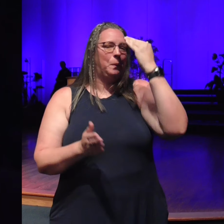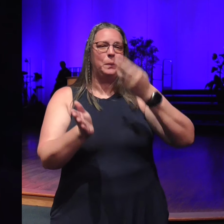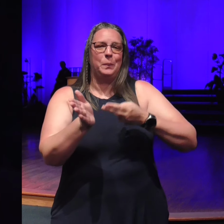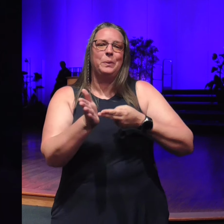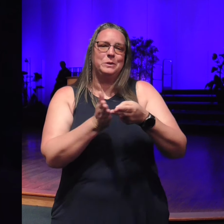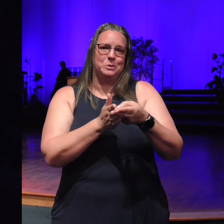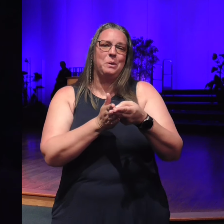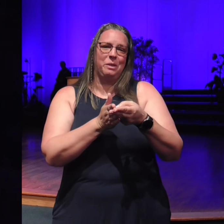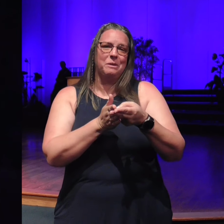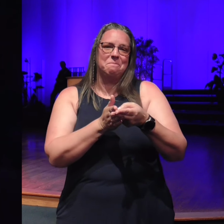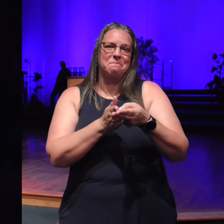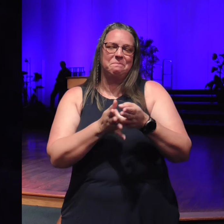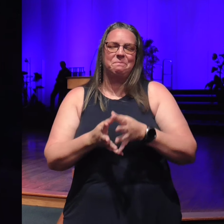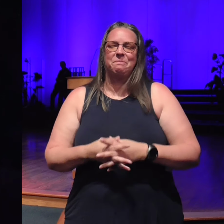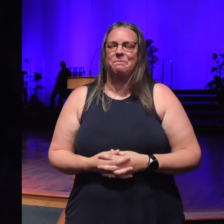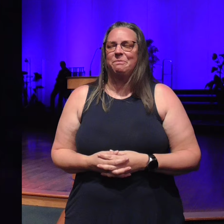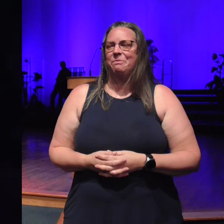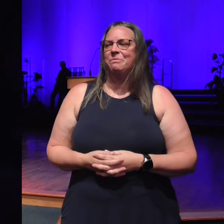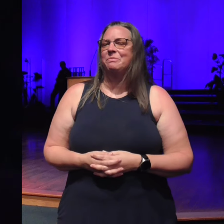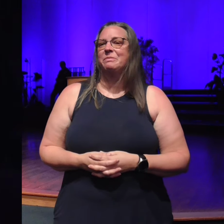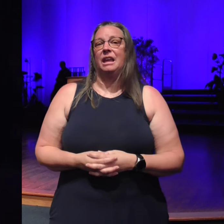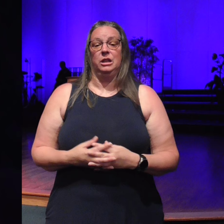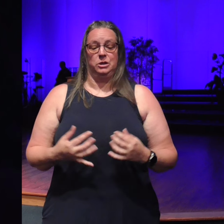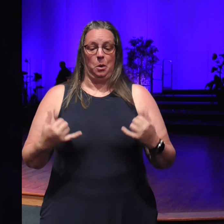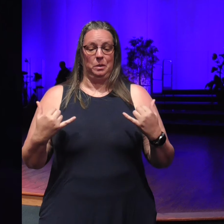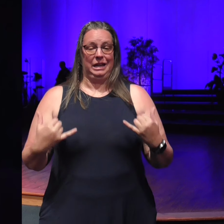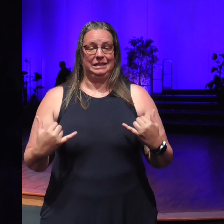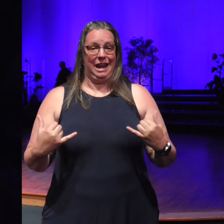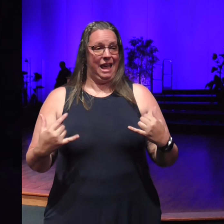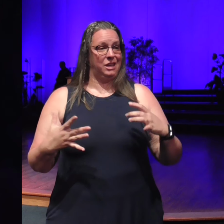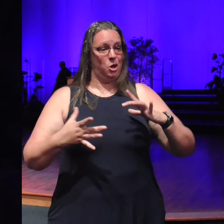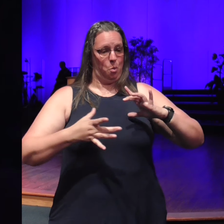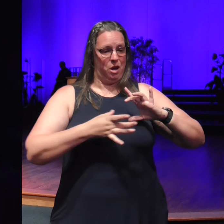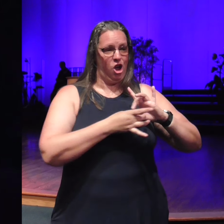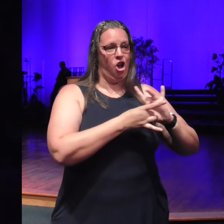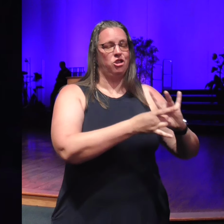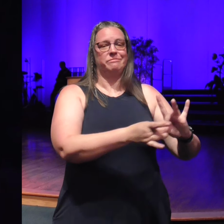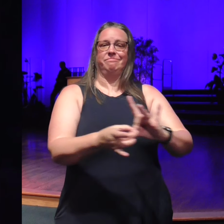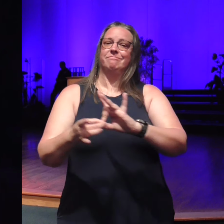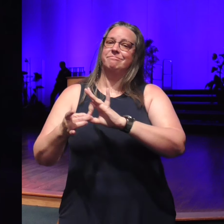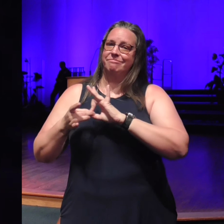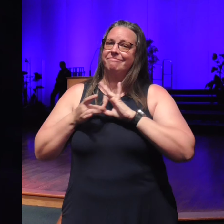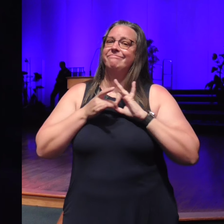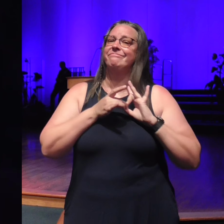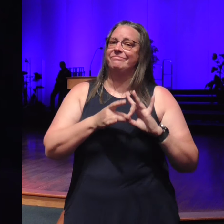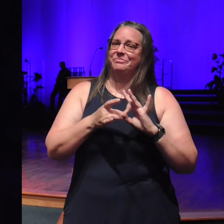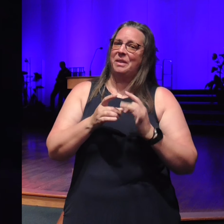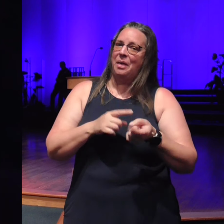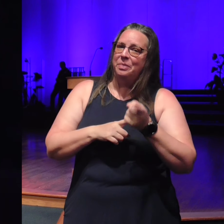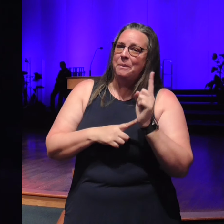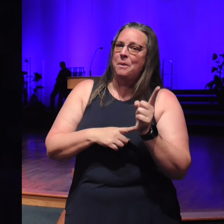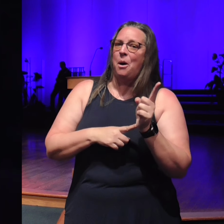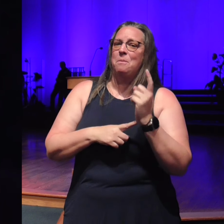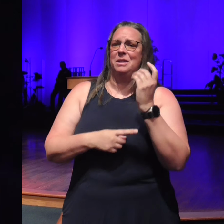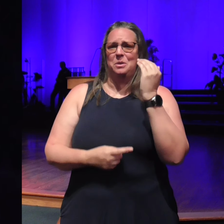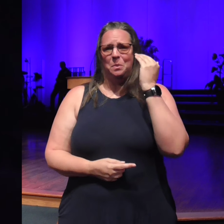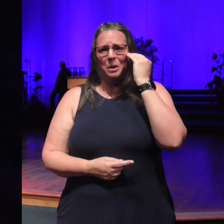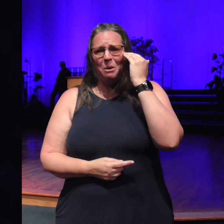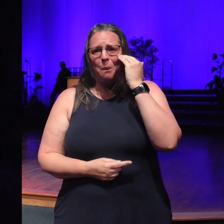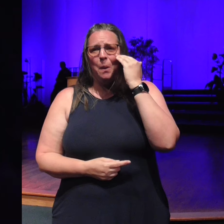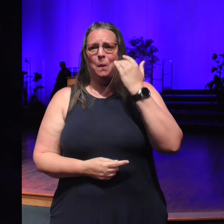And so we connect together in this moment feeling and knowing that that